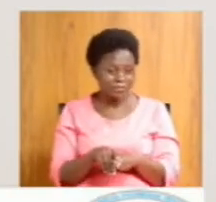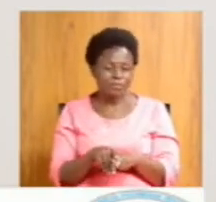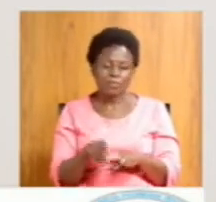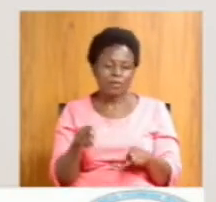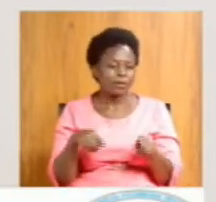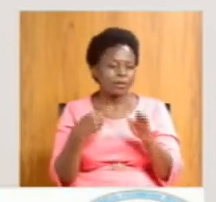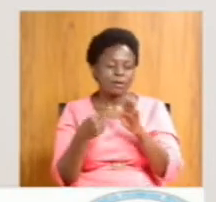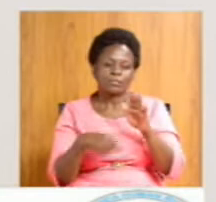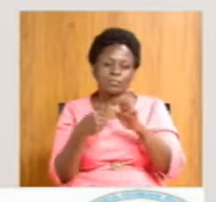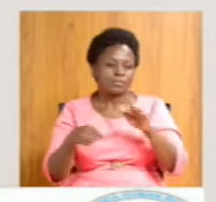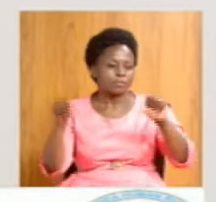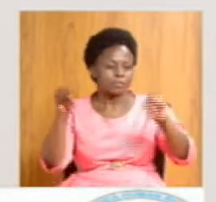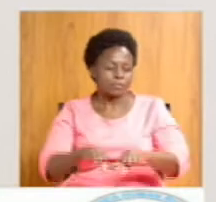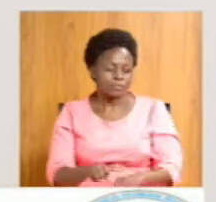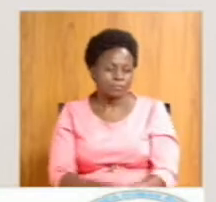are doomed